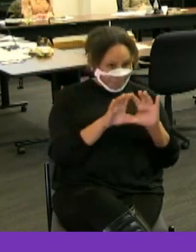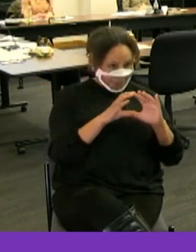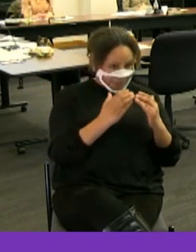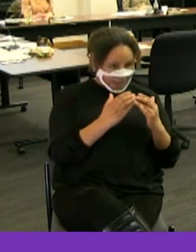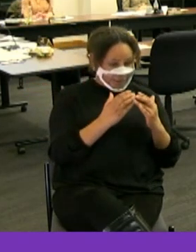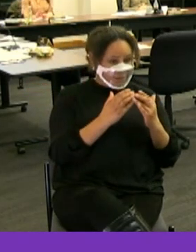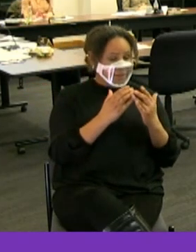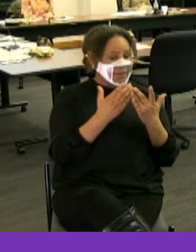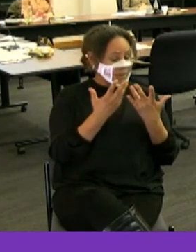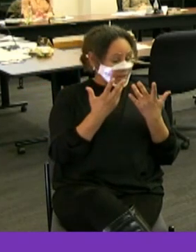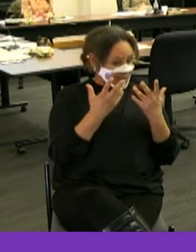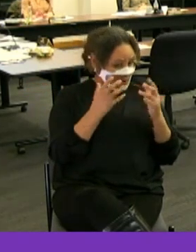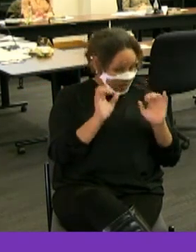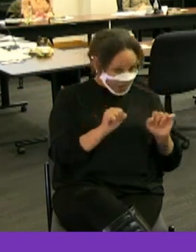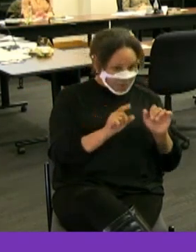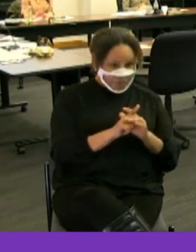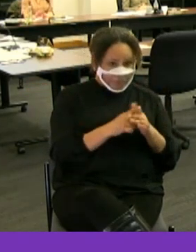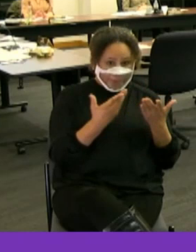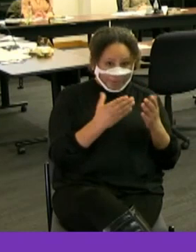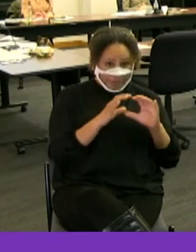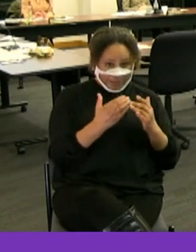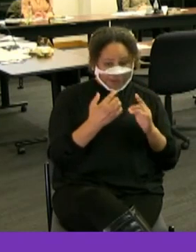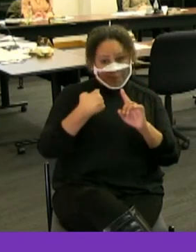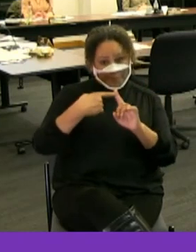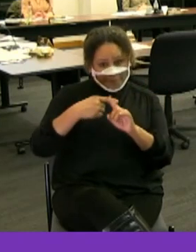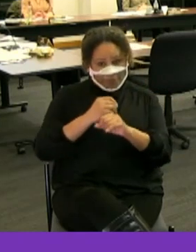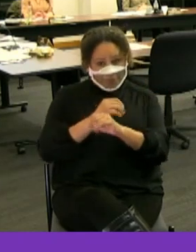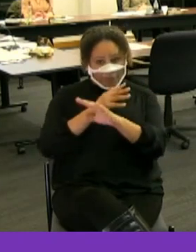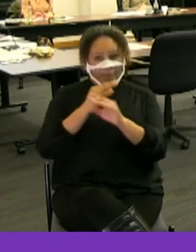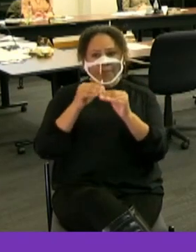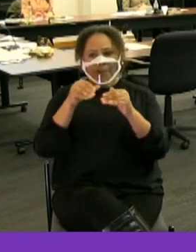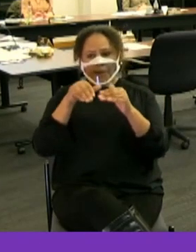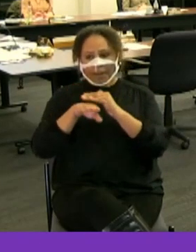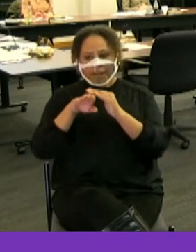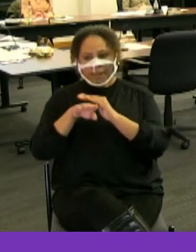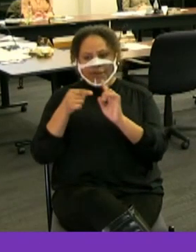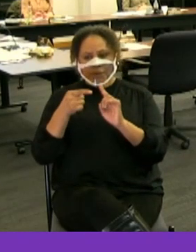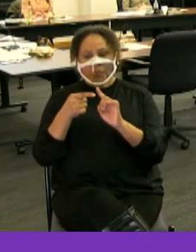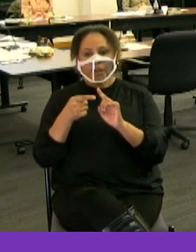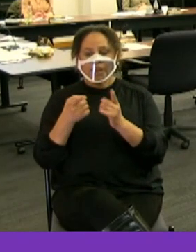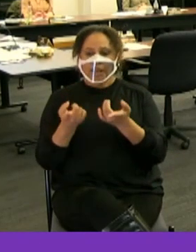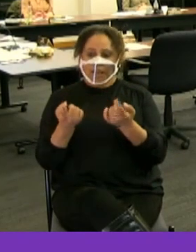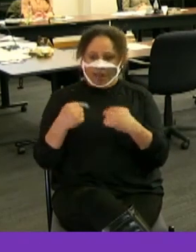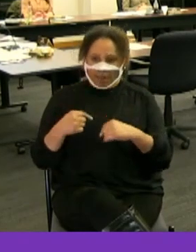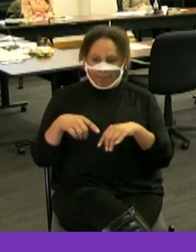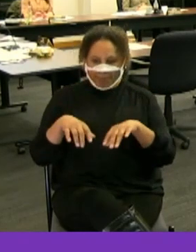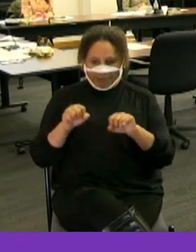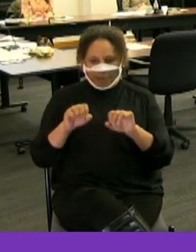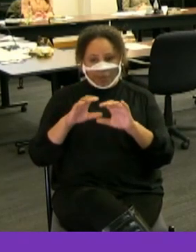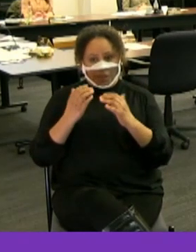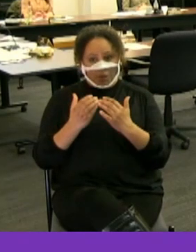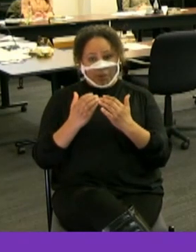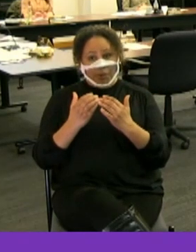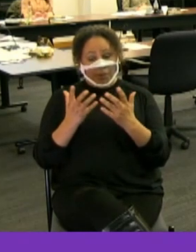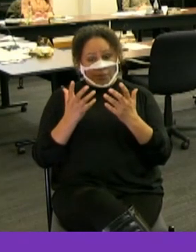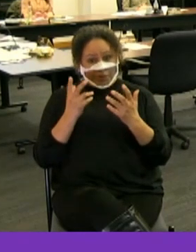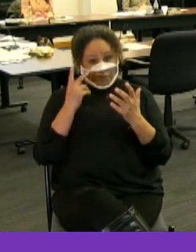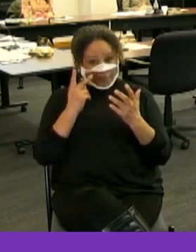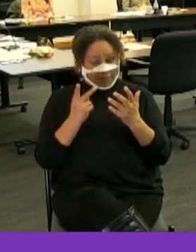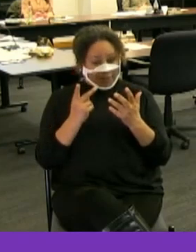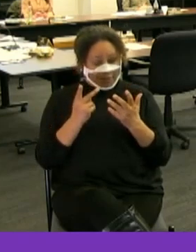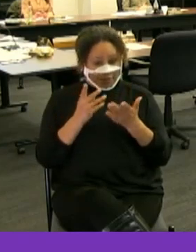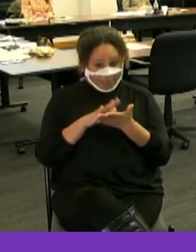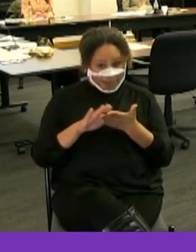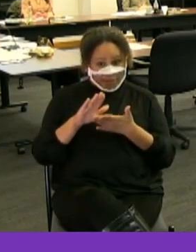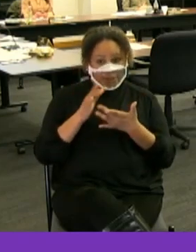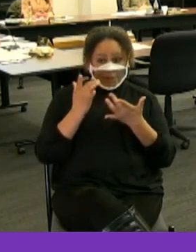don't have to come here, they can do it virtually. They have more access now to come and take their courses. Do I want to see the college in that? Absolutely